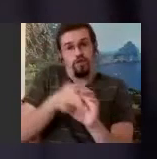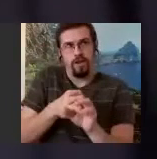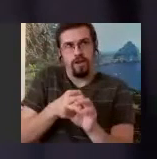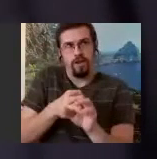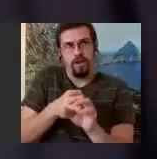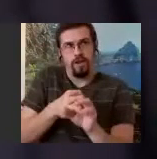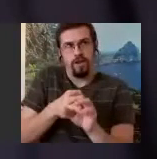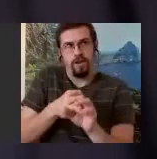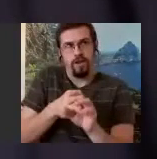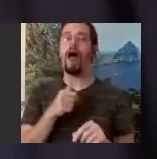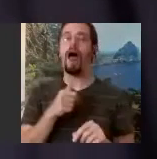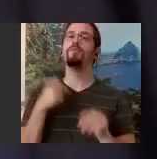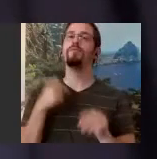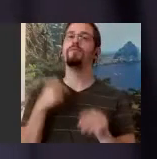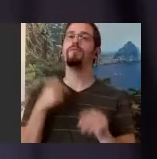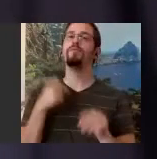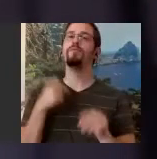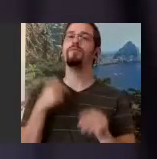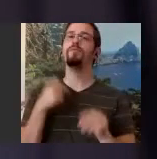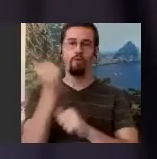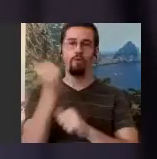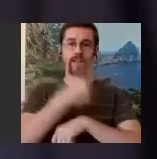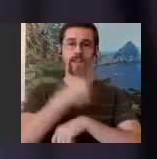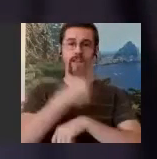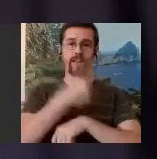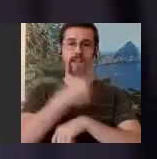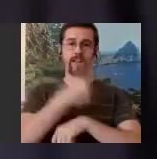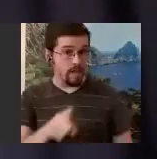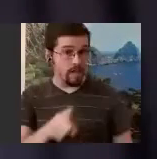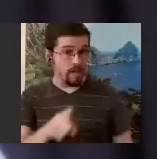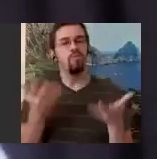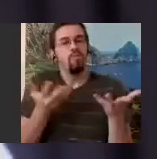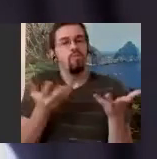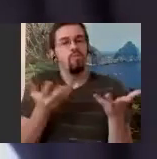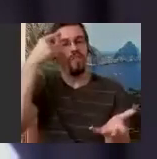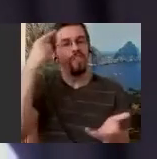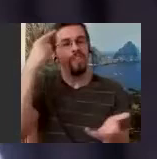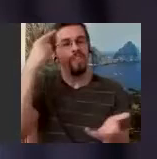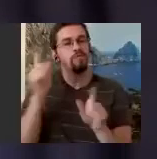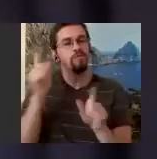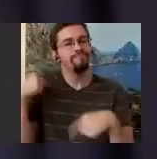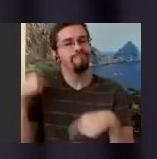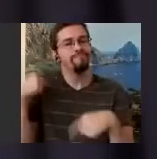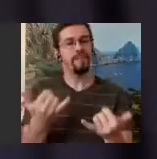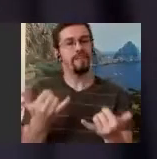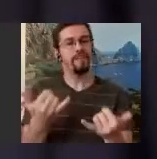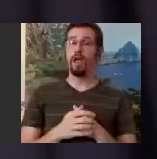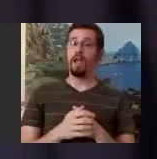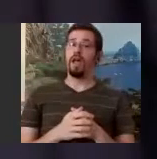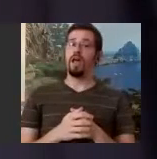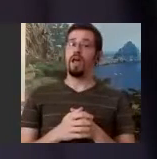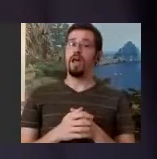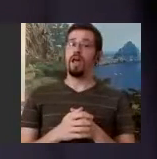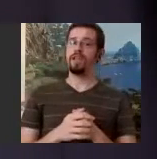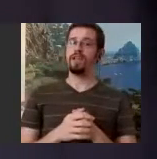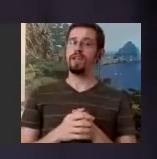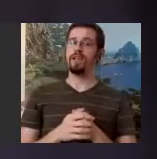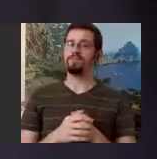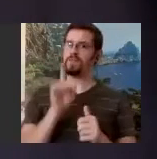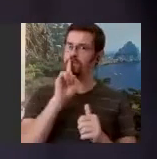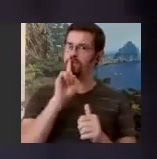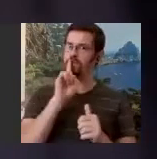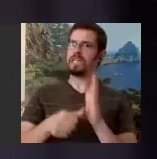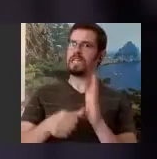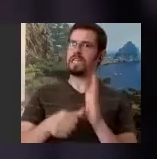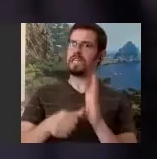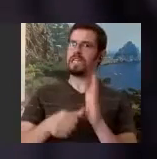been watching for most of the day. Have you? What did you think of most of the day? Well, I've been very impressed by the